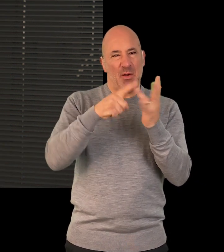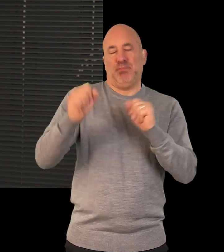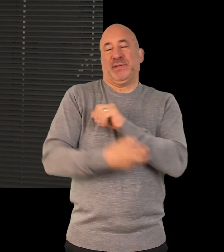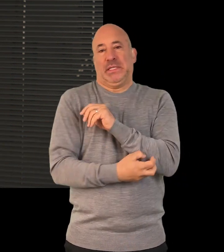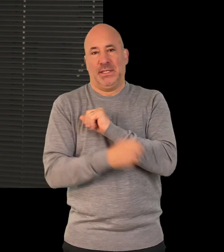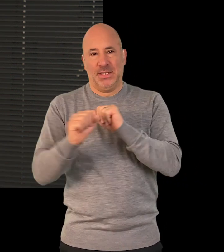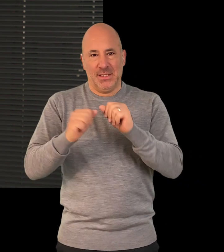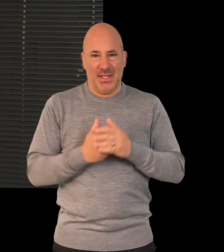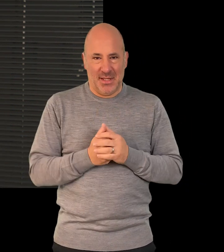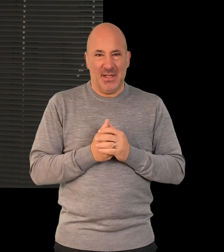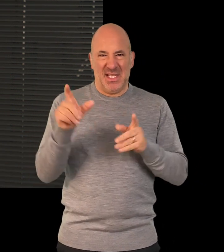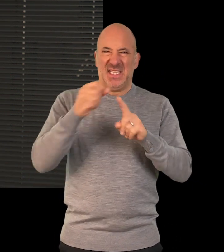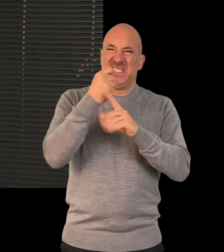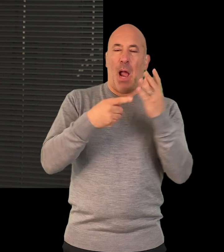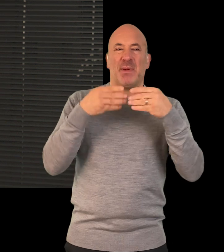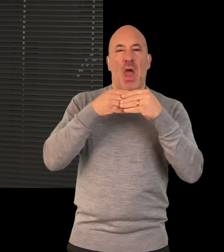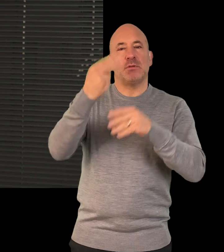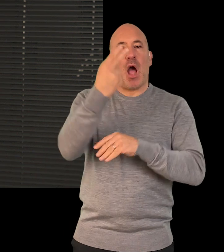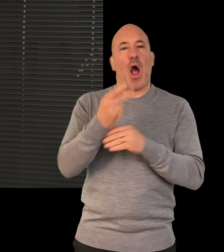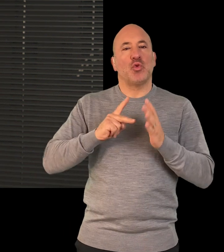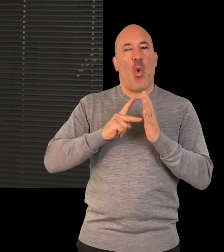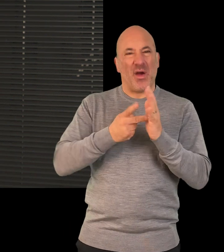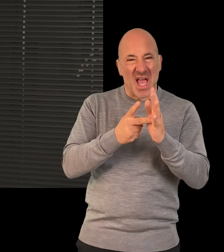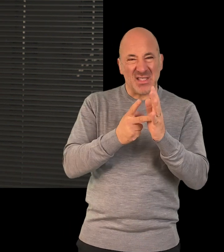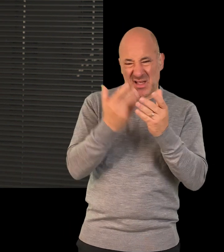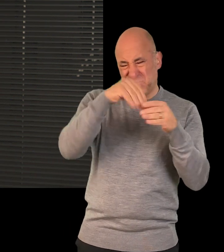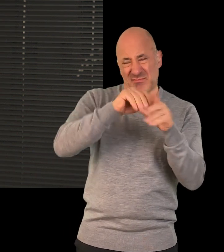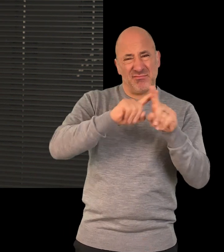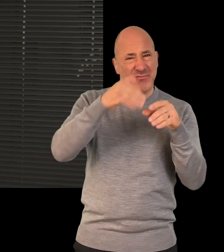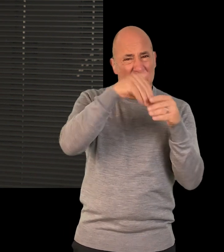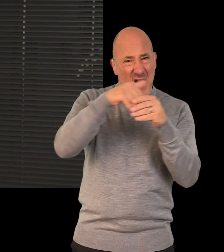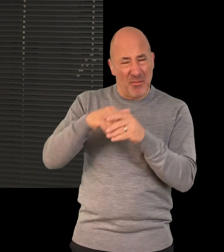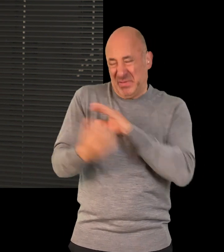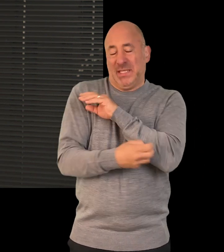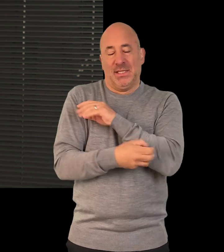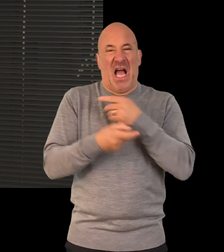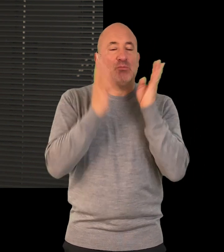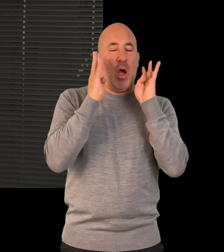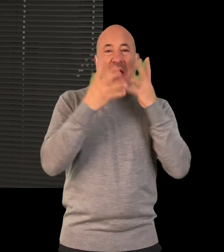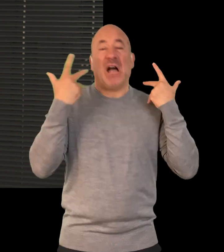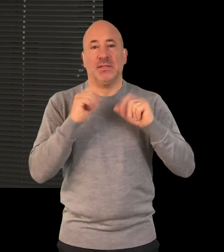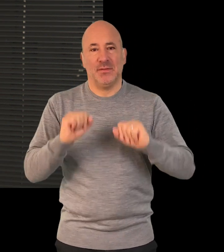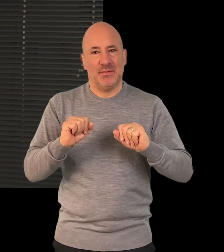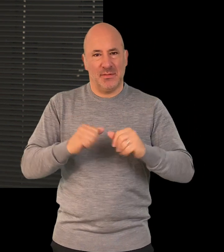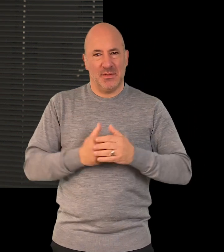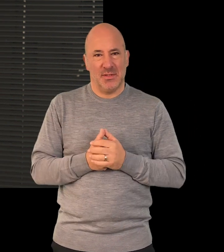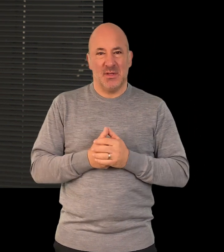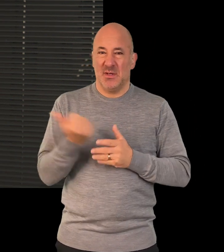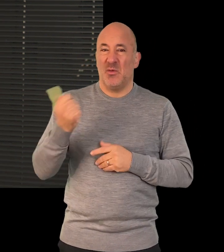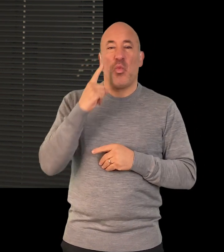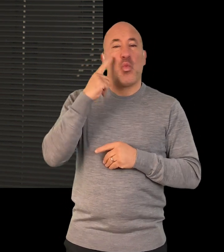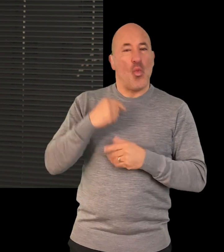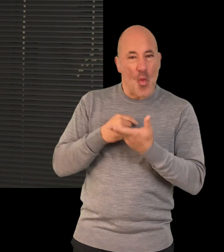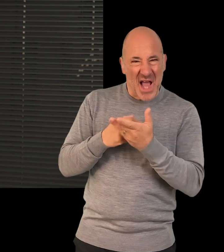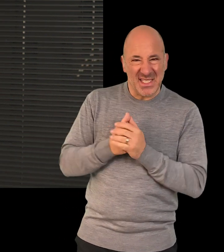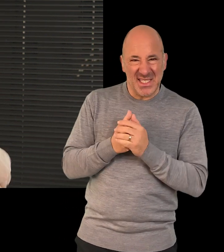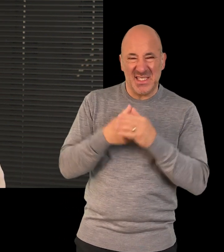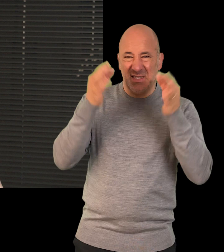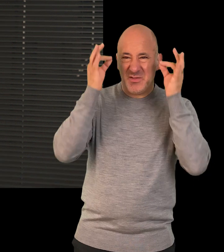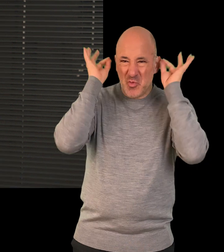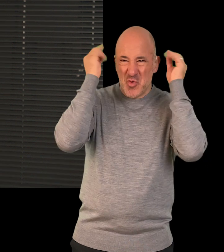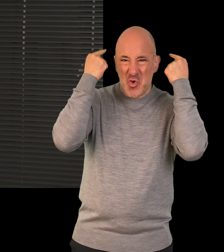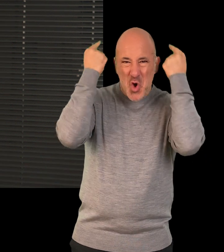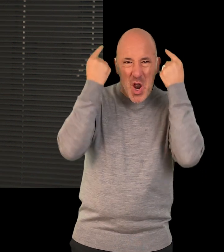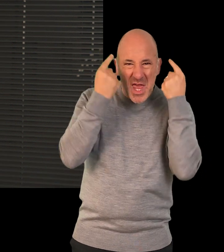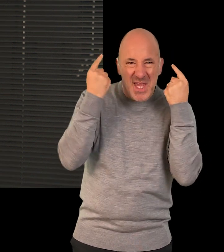art forms. Biscuit, hedgehog cats. I am a white person with short, curly hair and a very